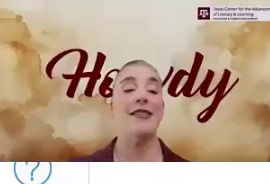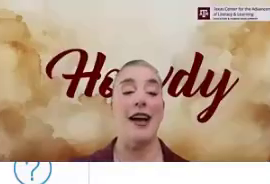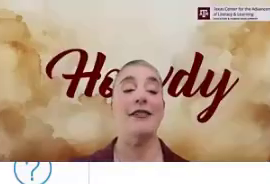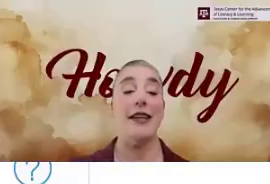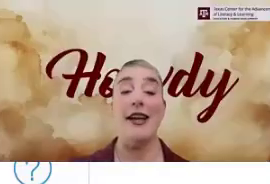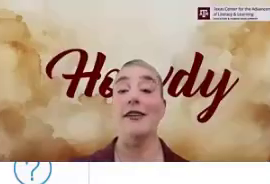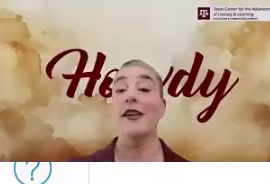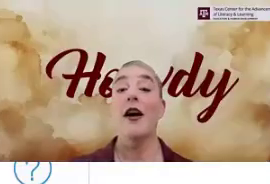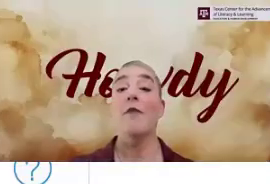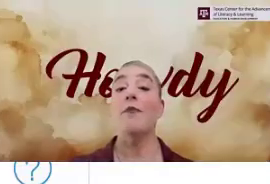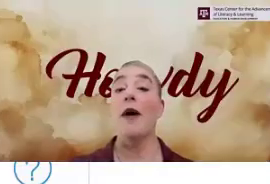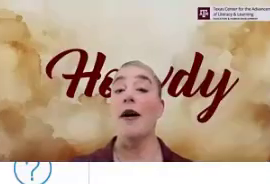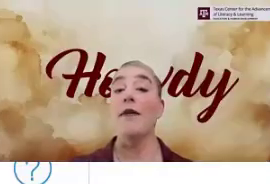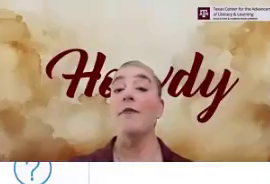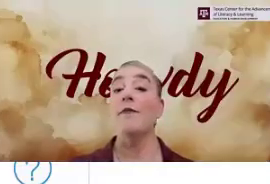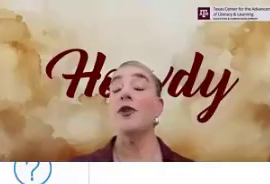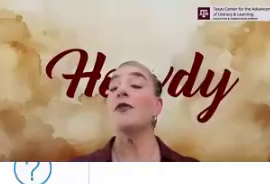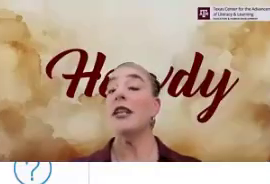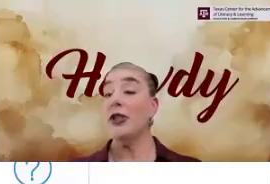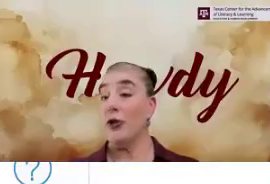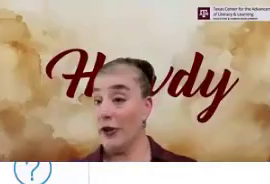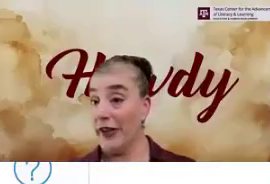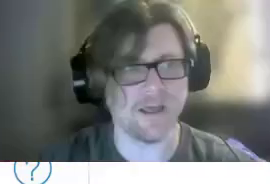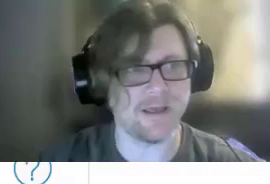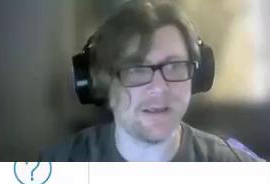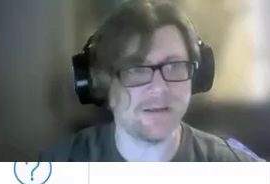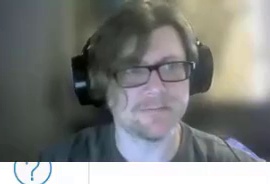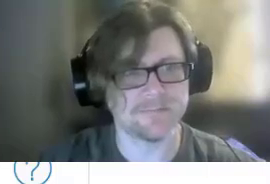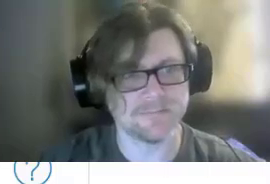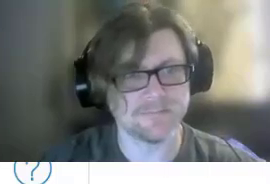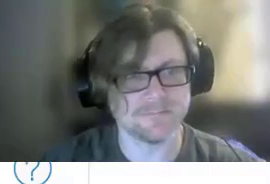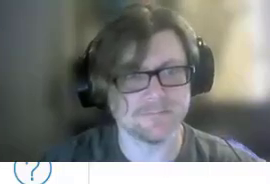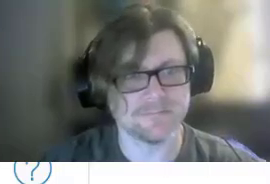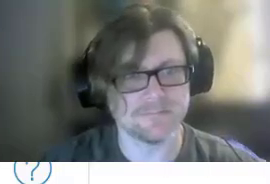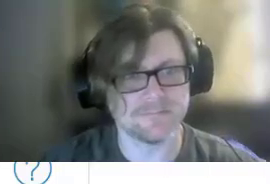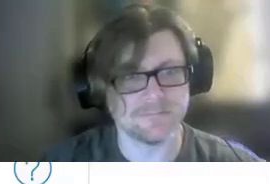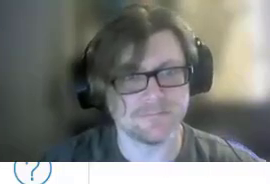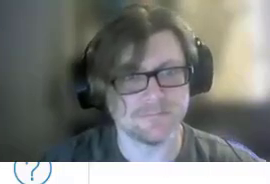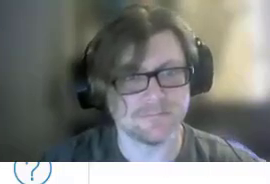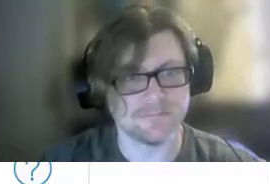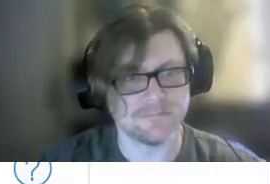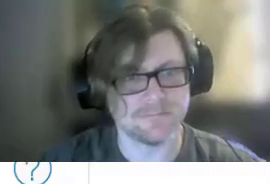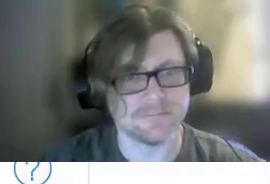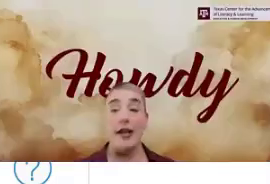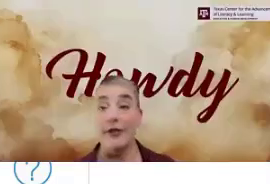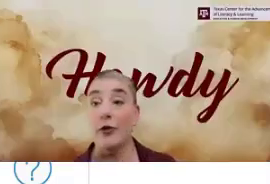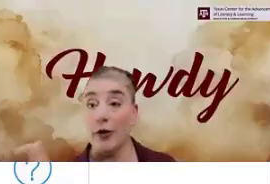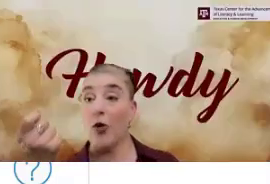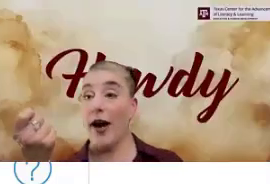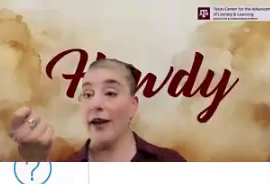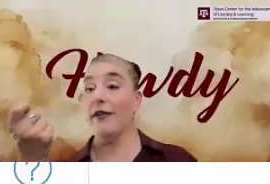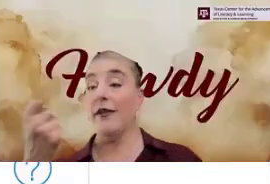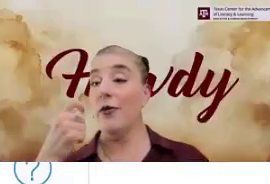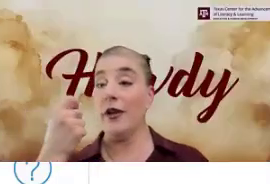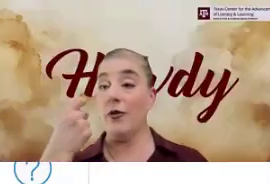can? Exactly. Yes. You need Control to, K. that is a WCAG, that